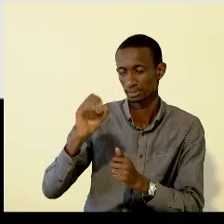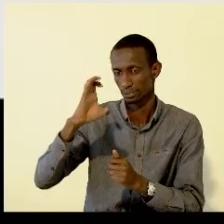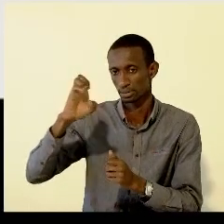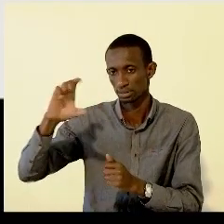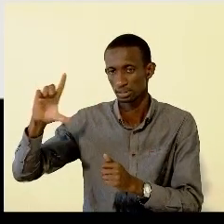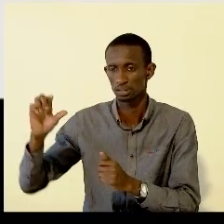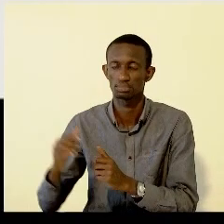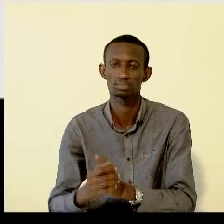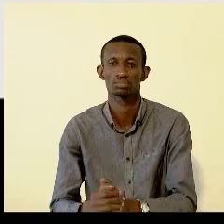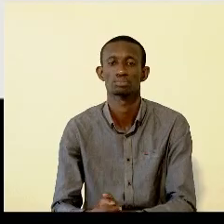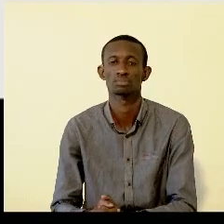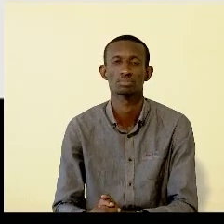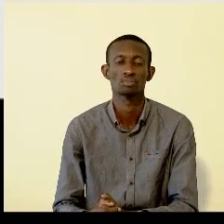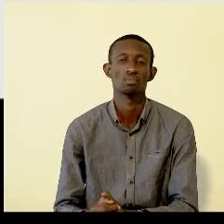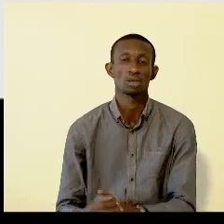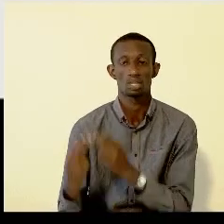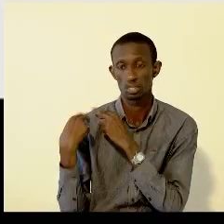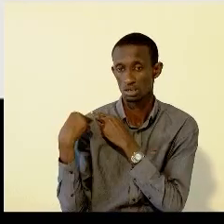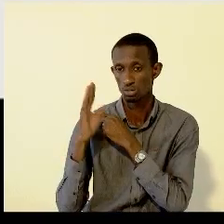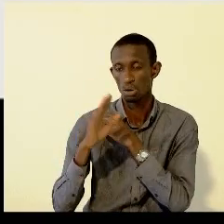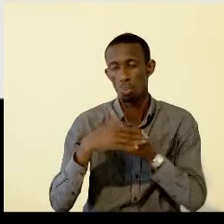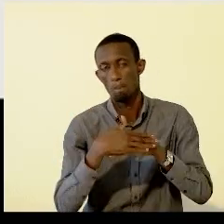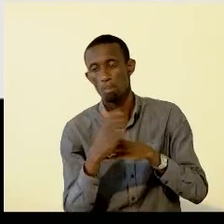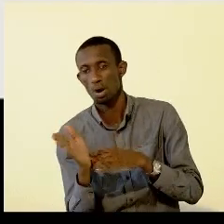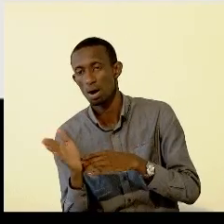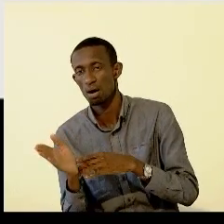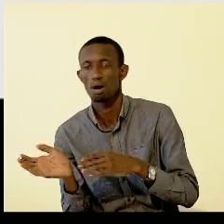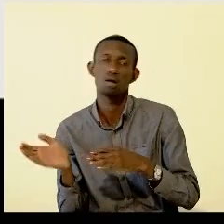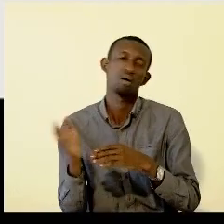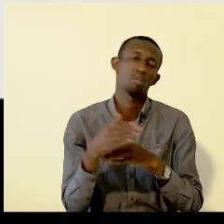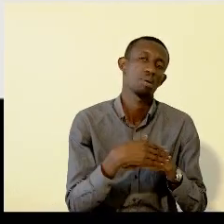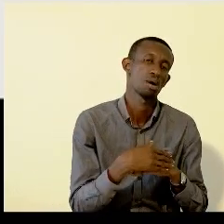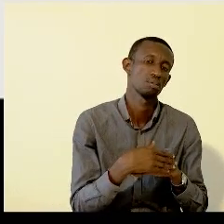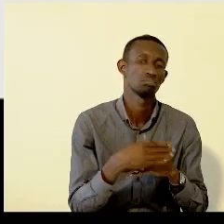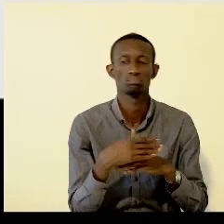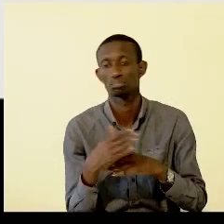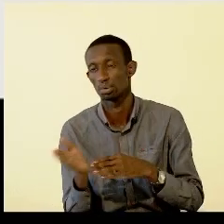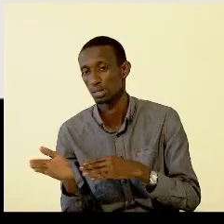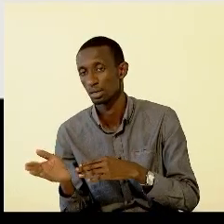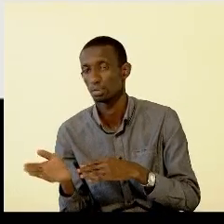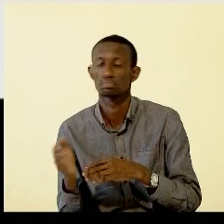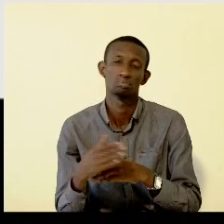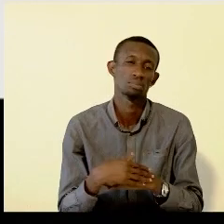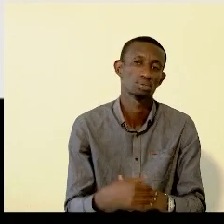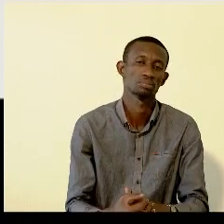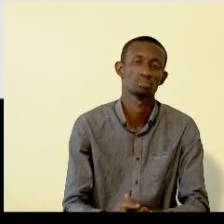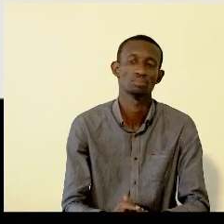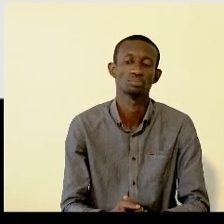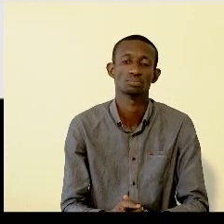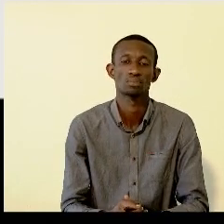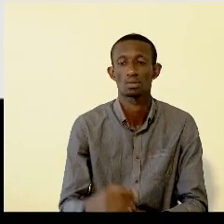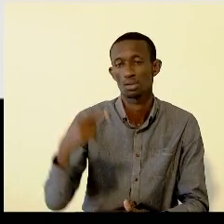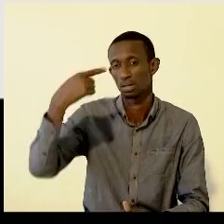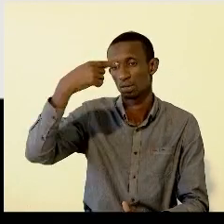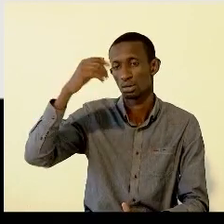their function is to open and close, to open and close, to open and close, so that